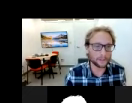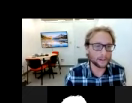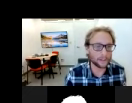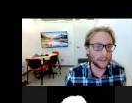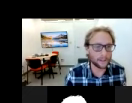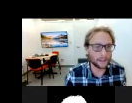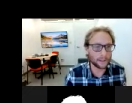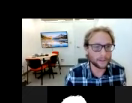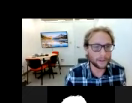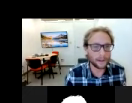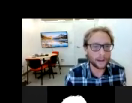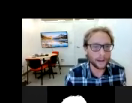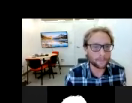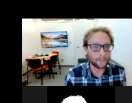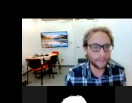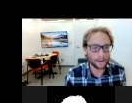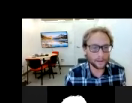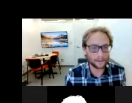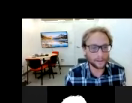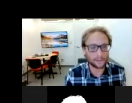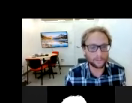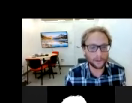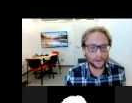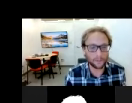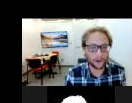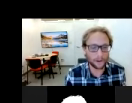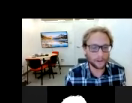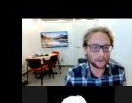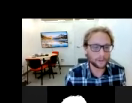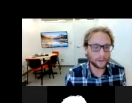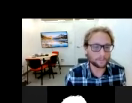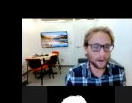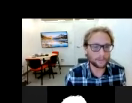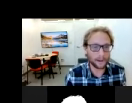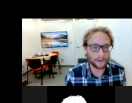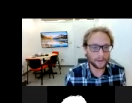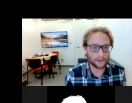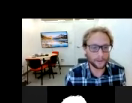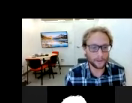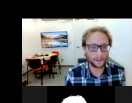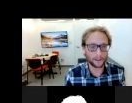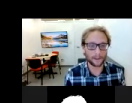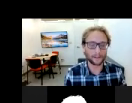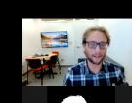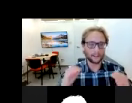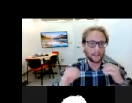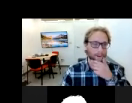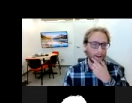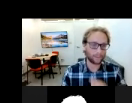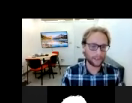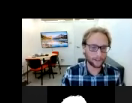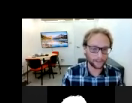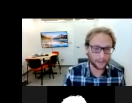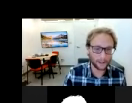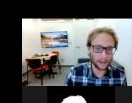until later. So like looking at this sensitive period model shown in bright red here, this is with a sigma